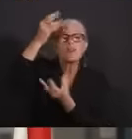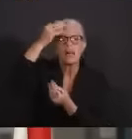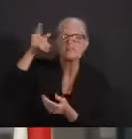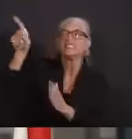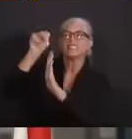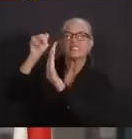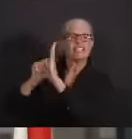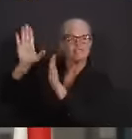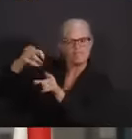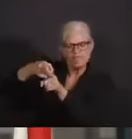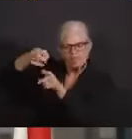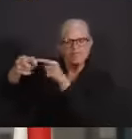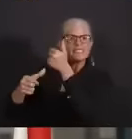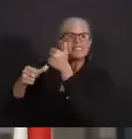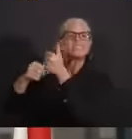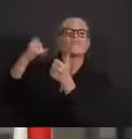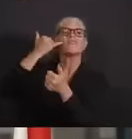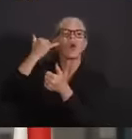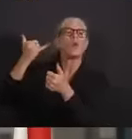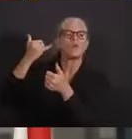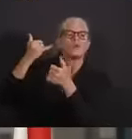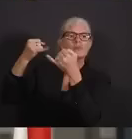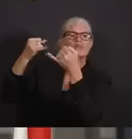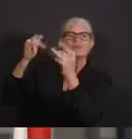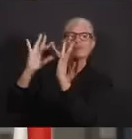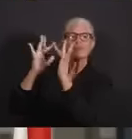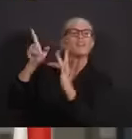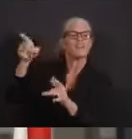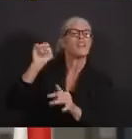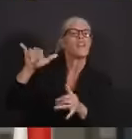for most likely weeks. That number is